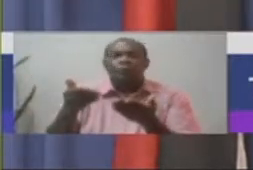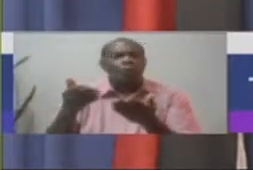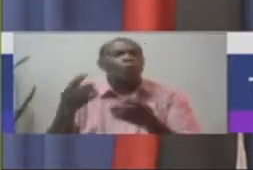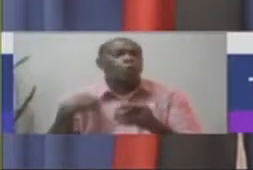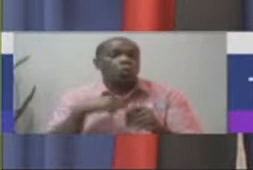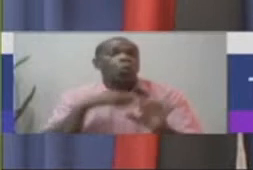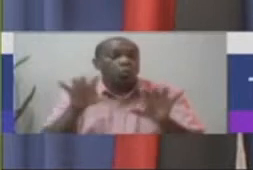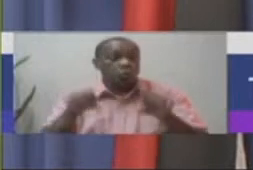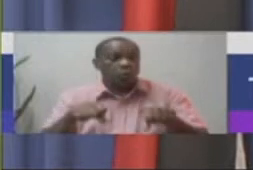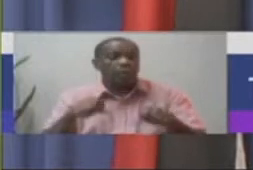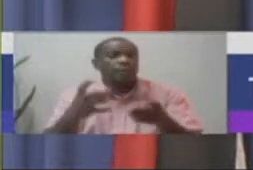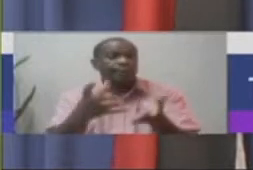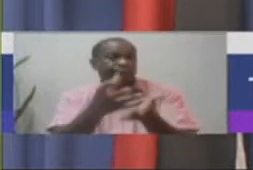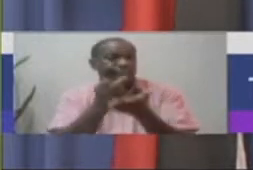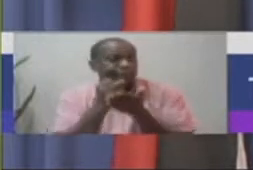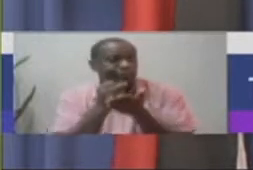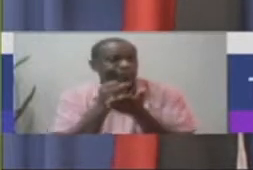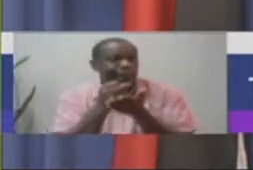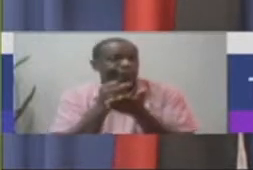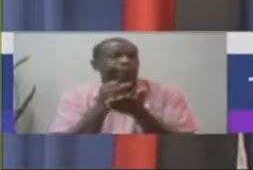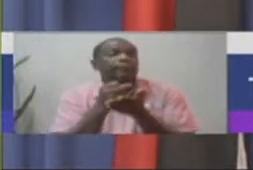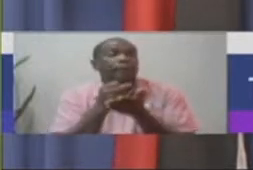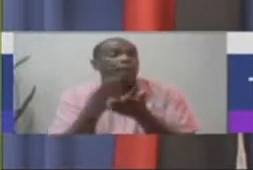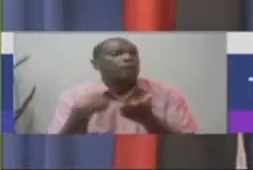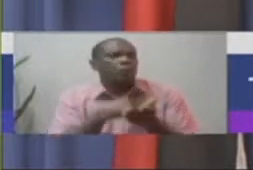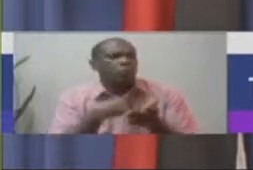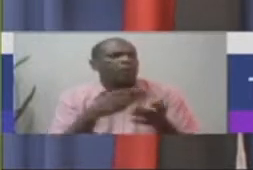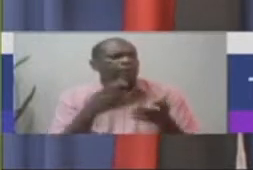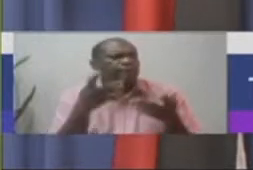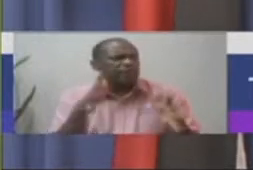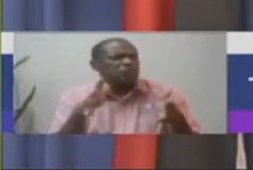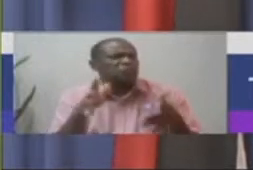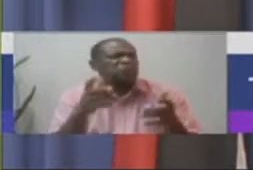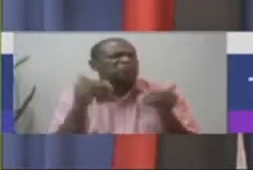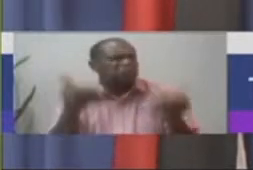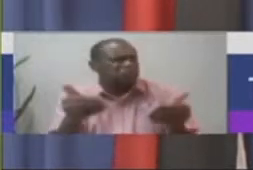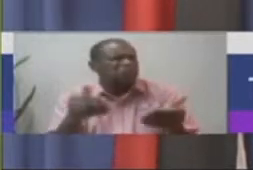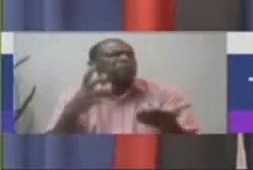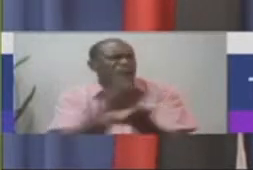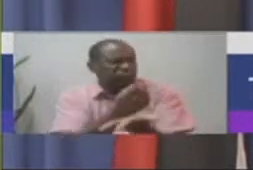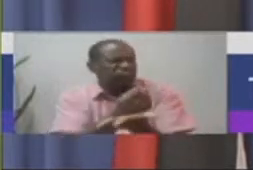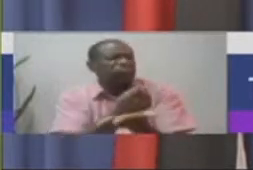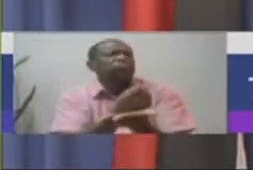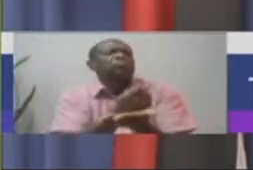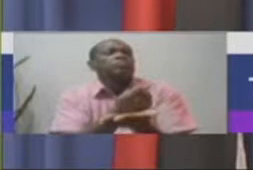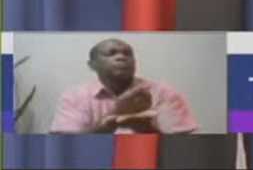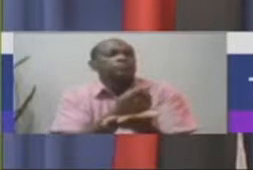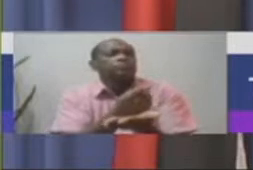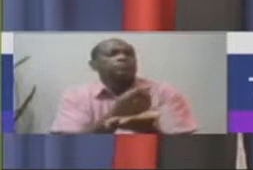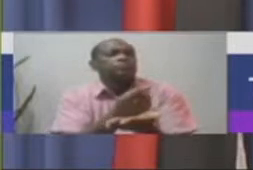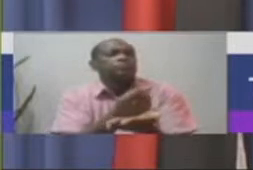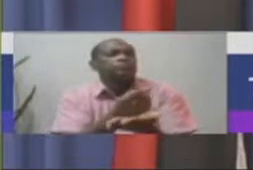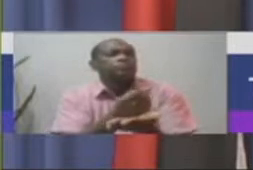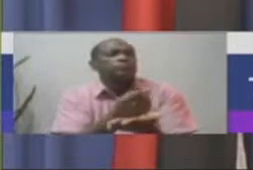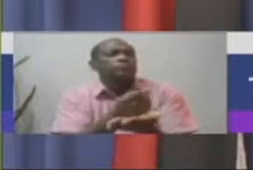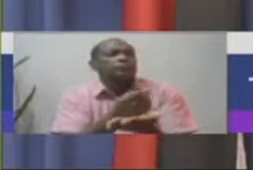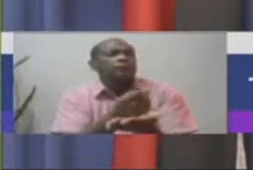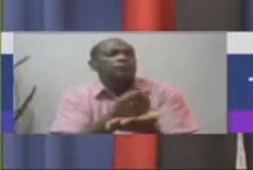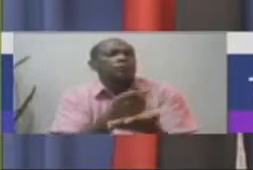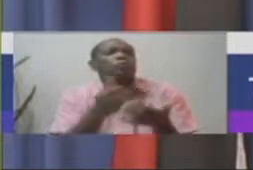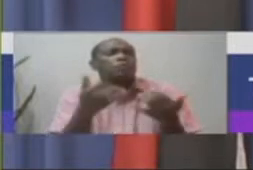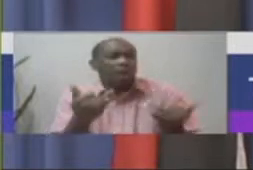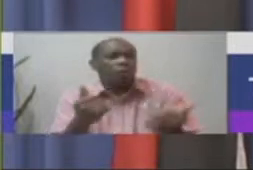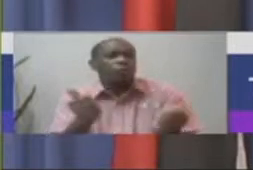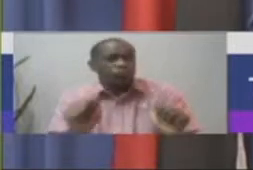made every effort to. And today, we are in the process of making the physical effort to get those vaccines into